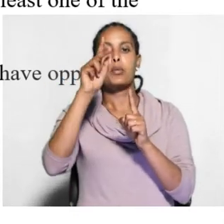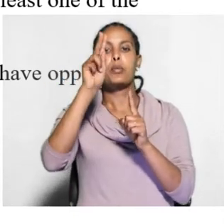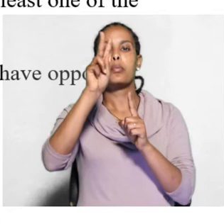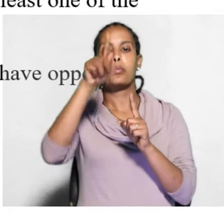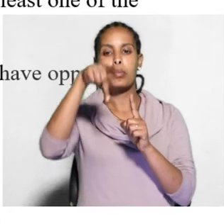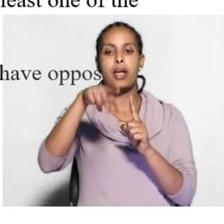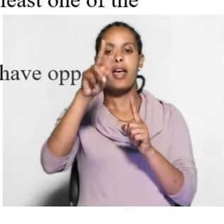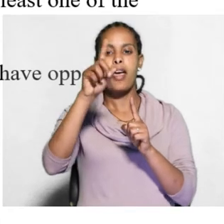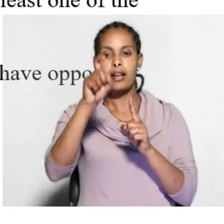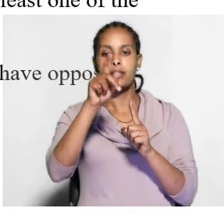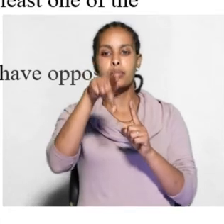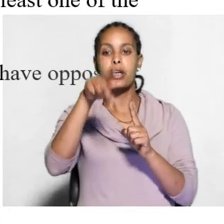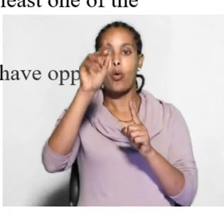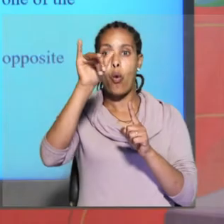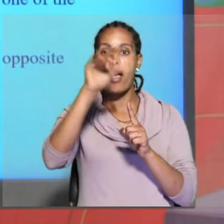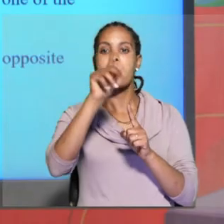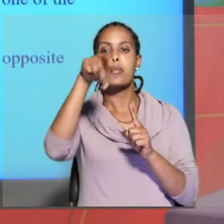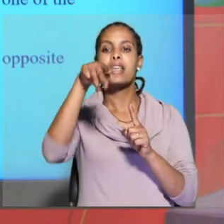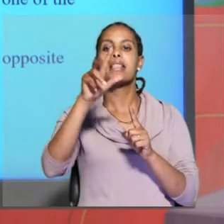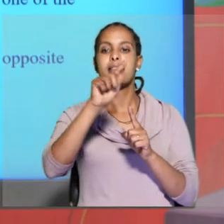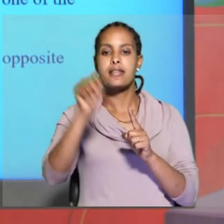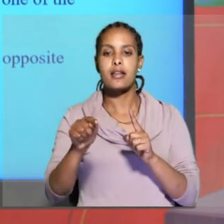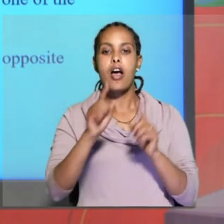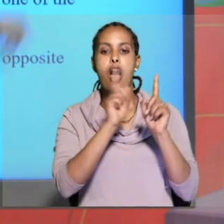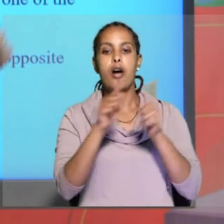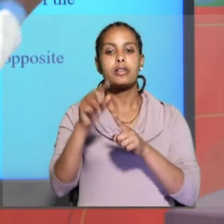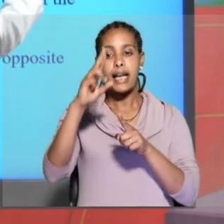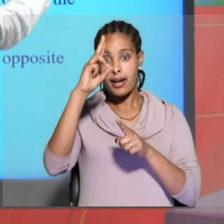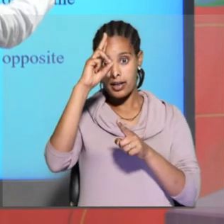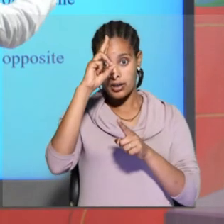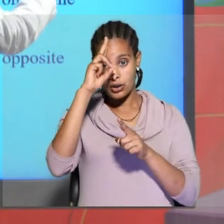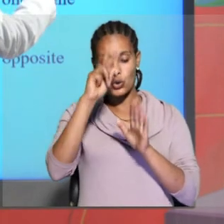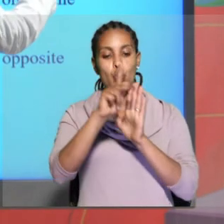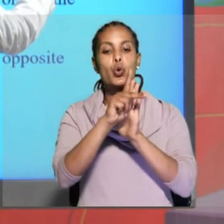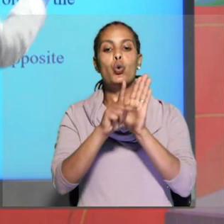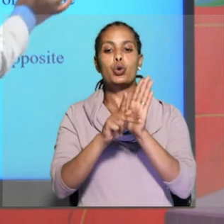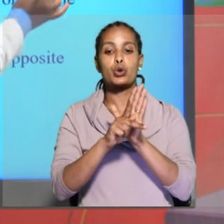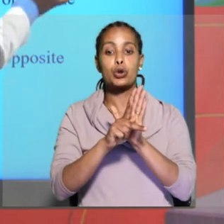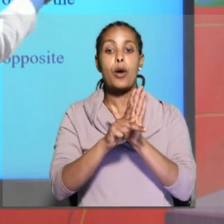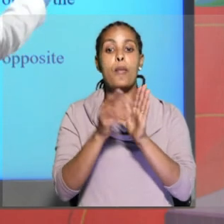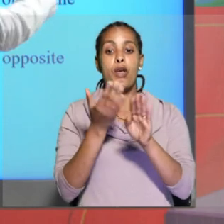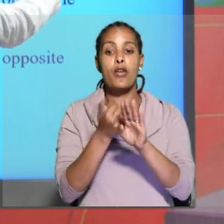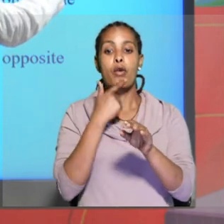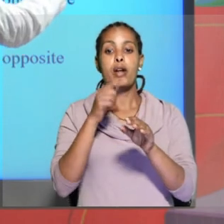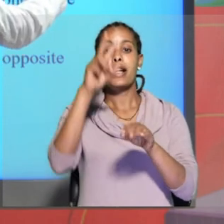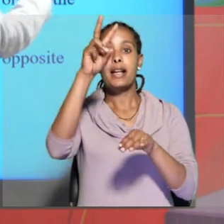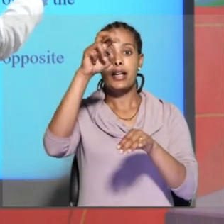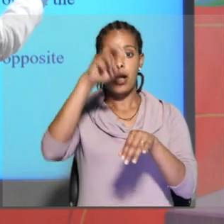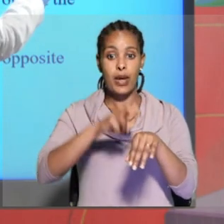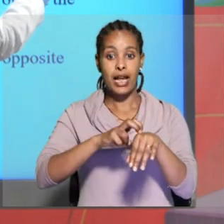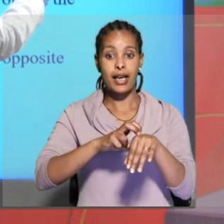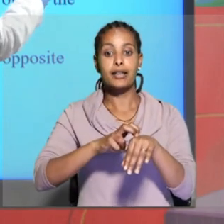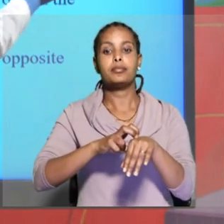and pz. You see, according to Hund's rule, before doubling